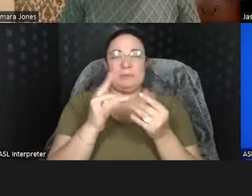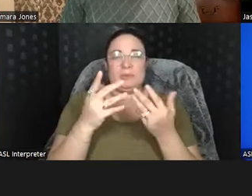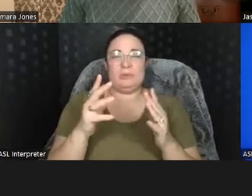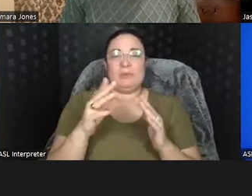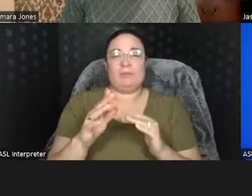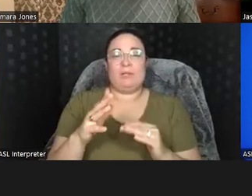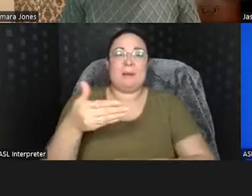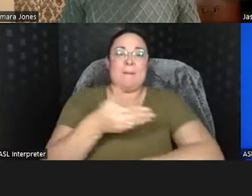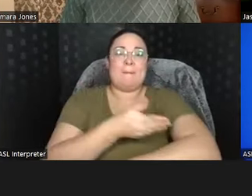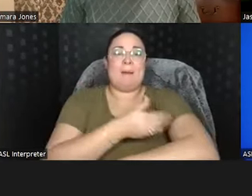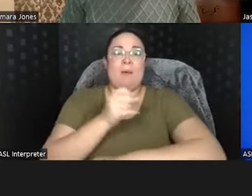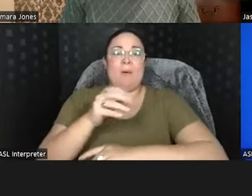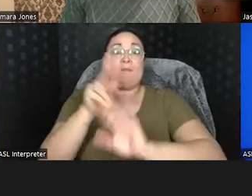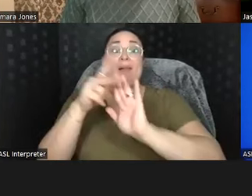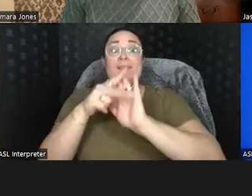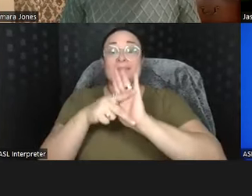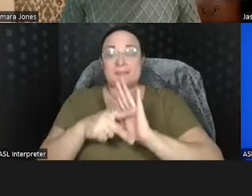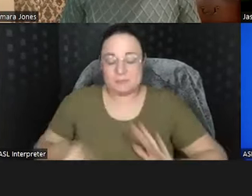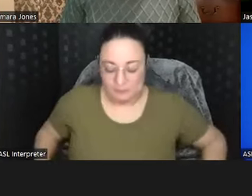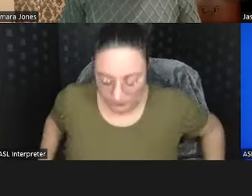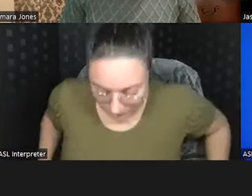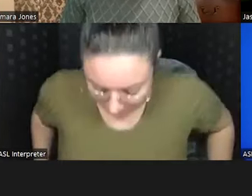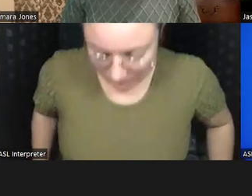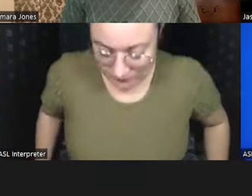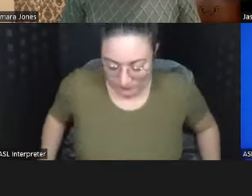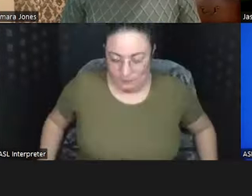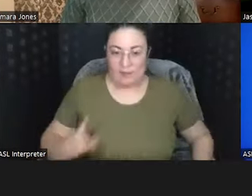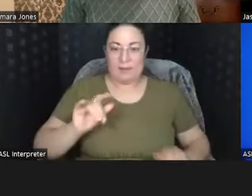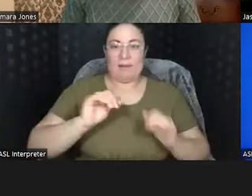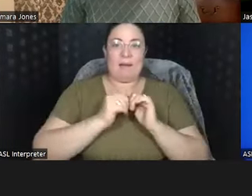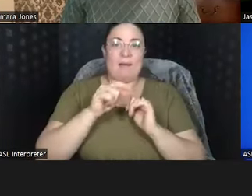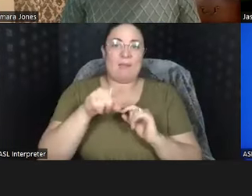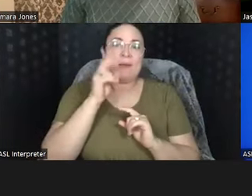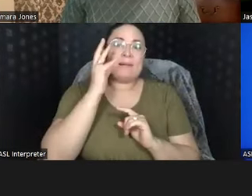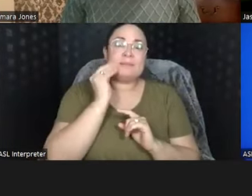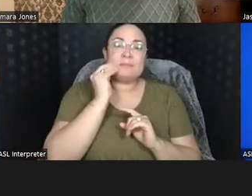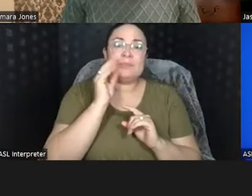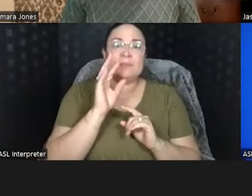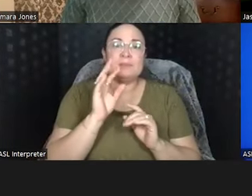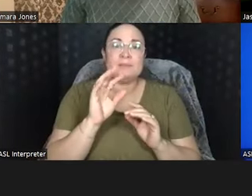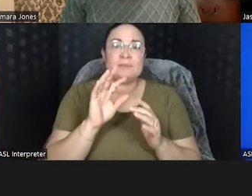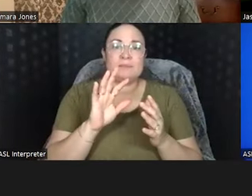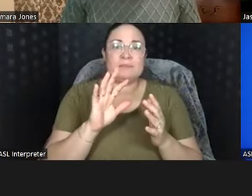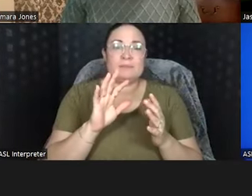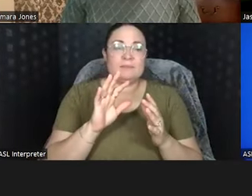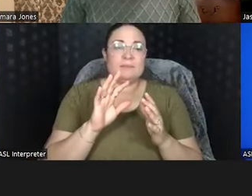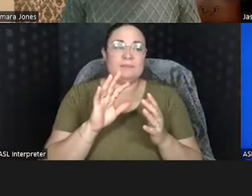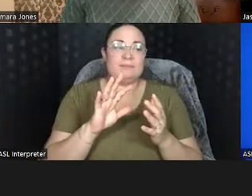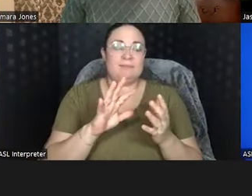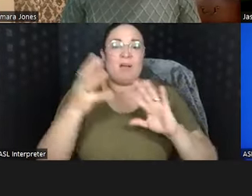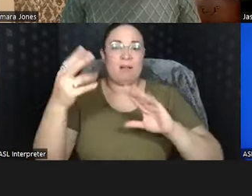of policy to affect people's lives and the degree to which they experience violence. So this next